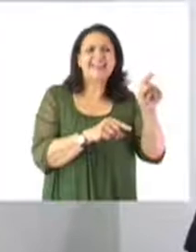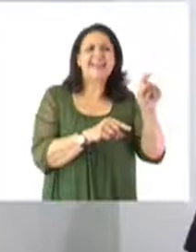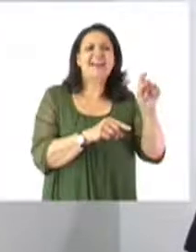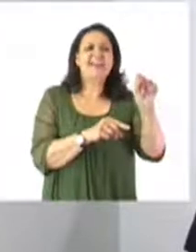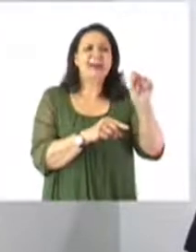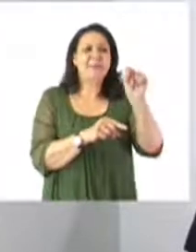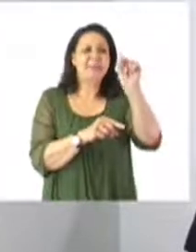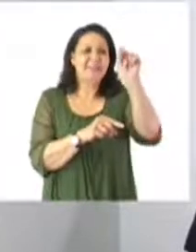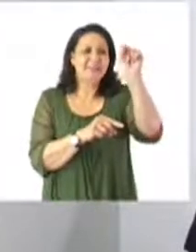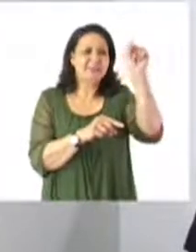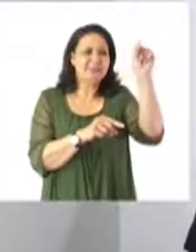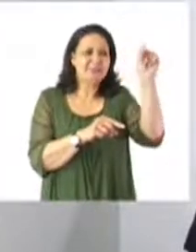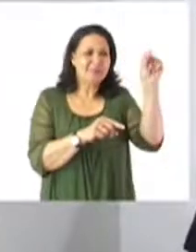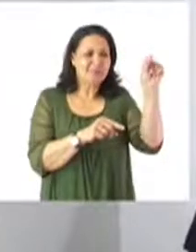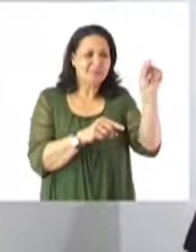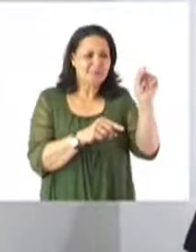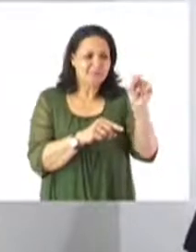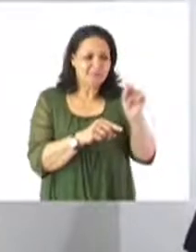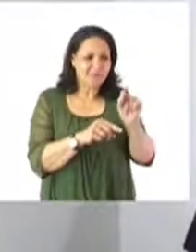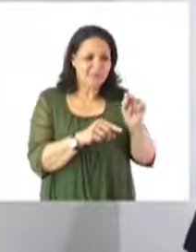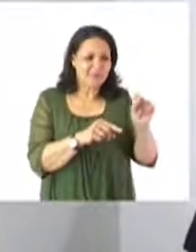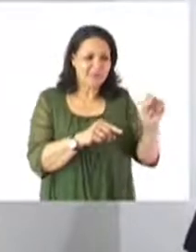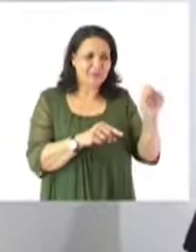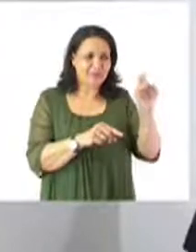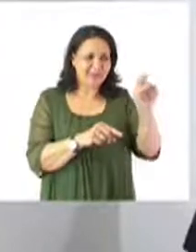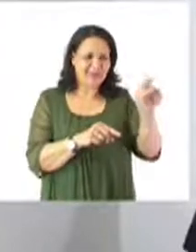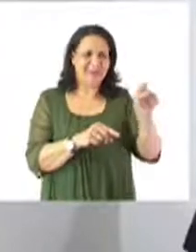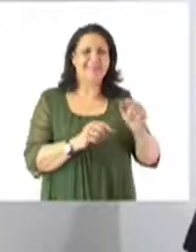Now write number 2 in the block.